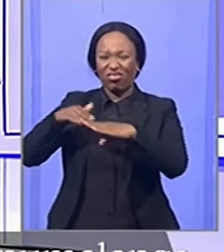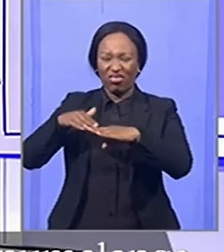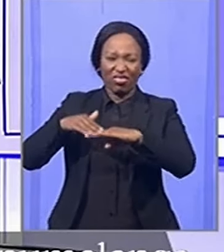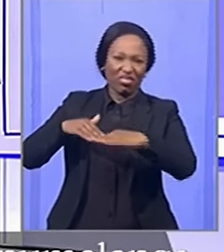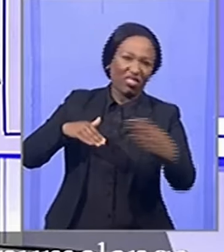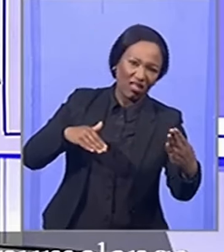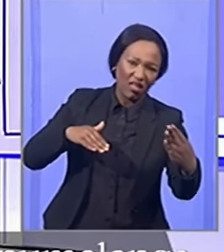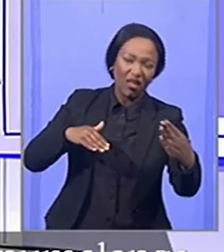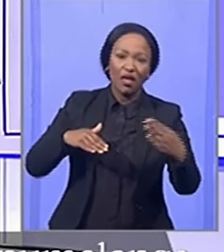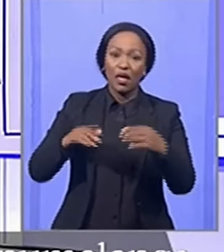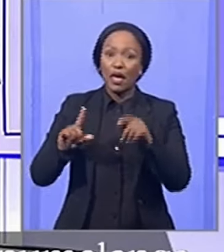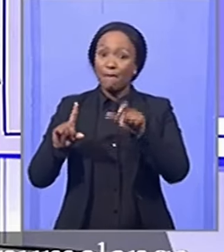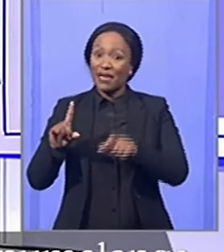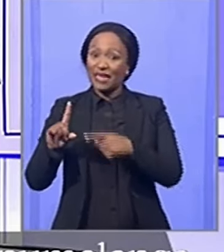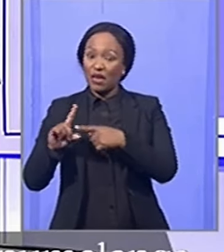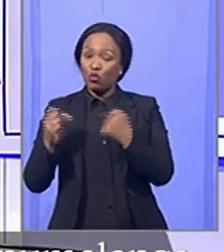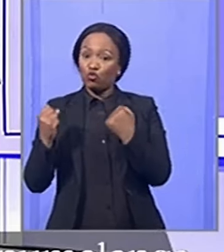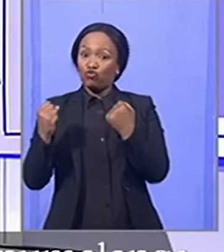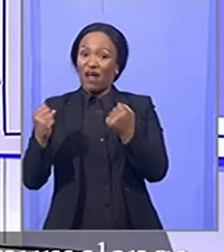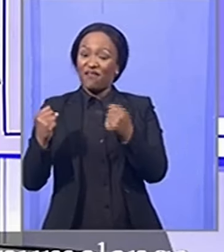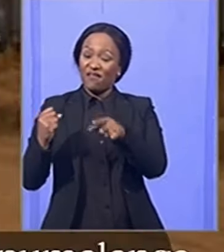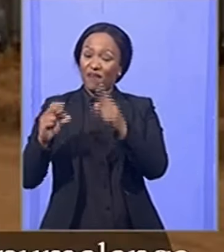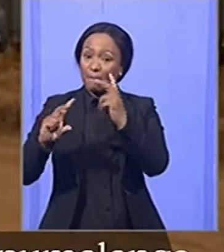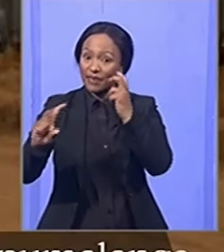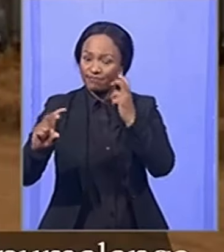o ntse a le sepetlele.